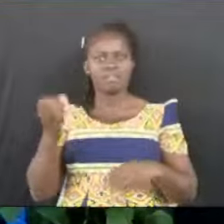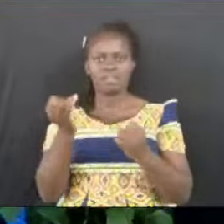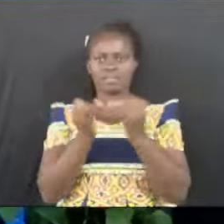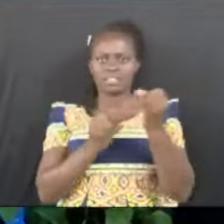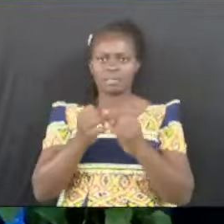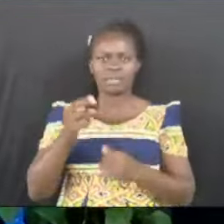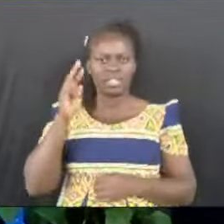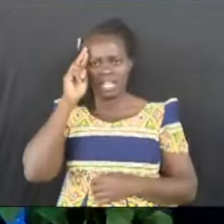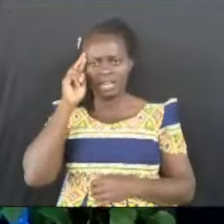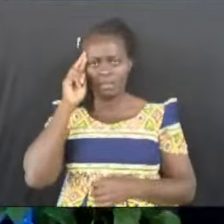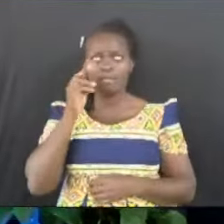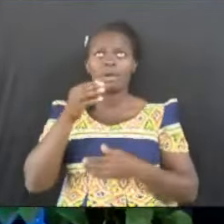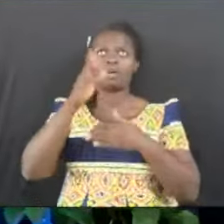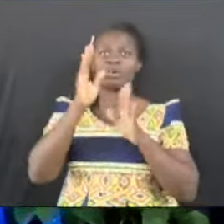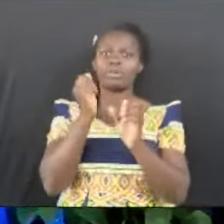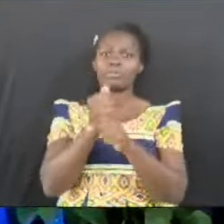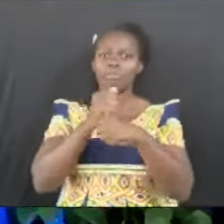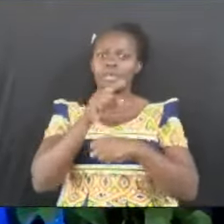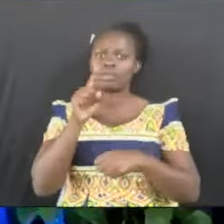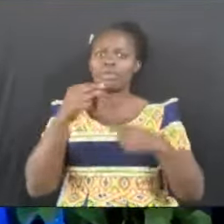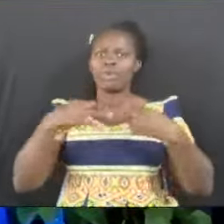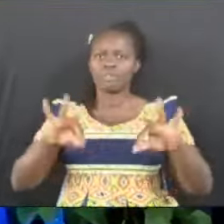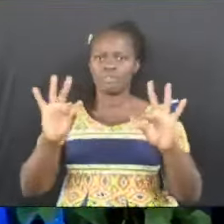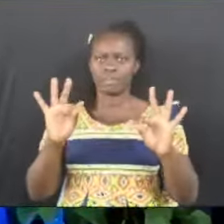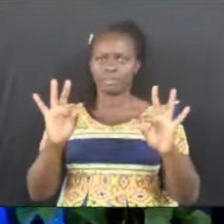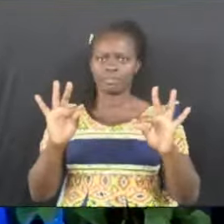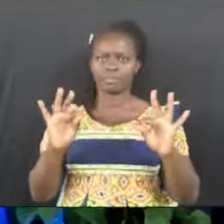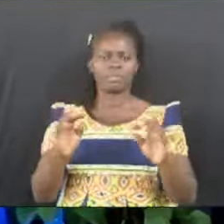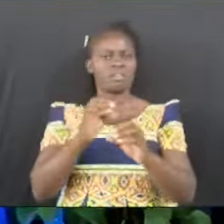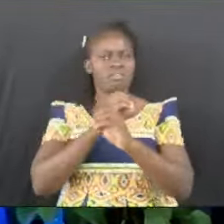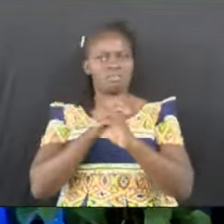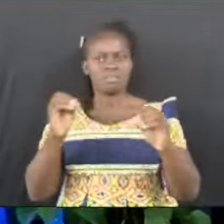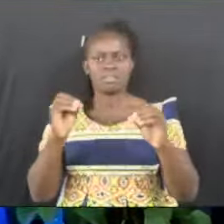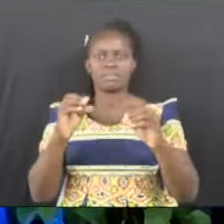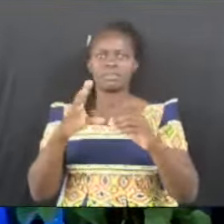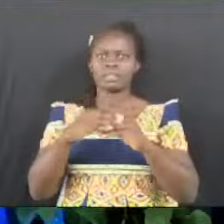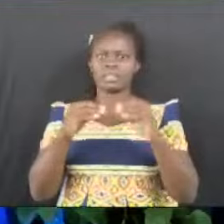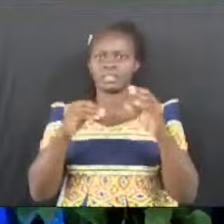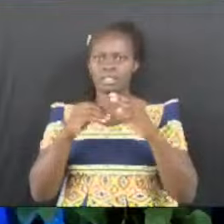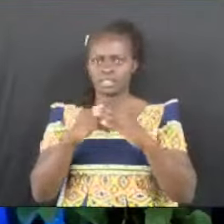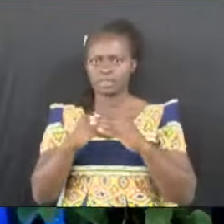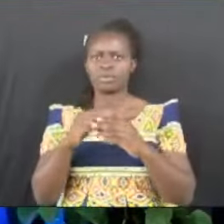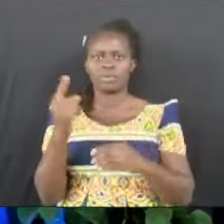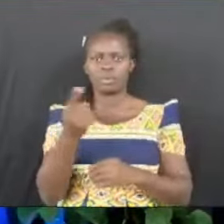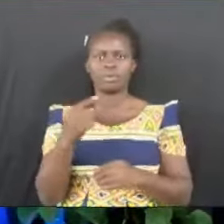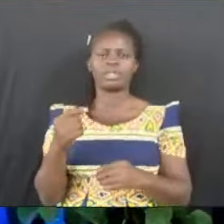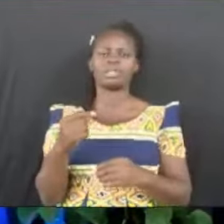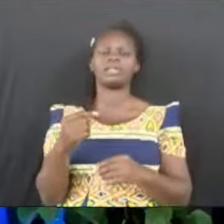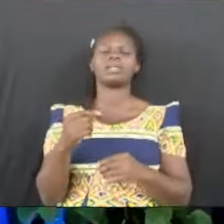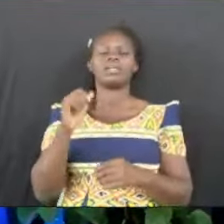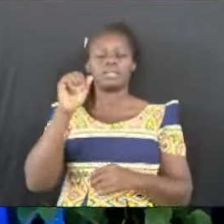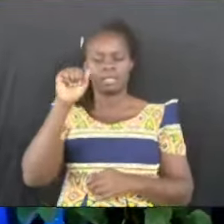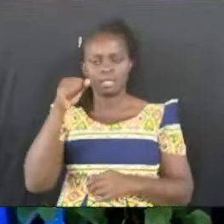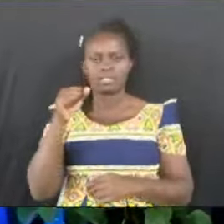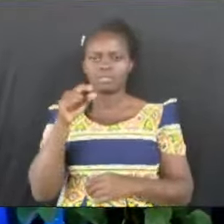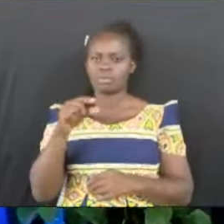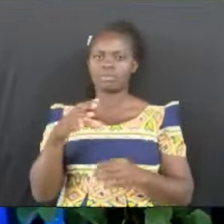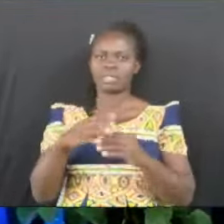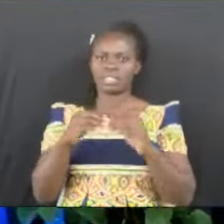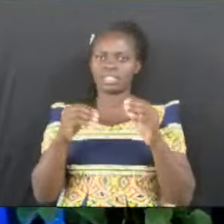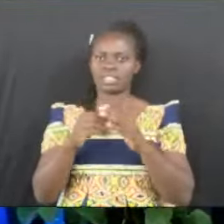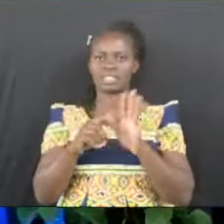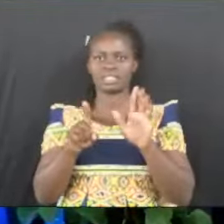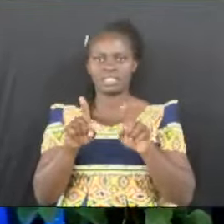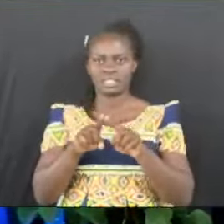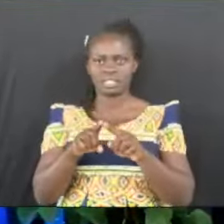us. Not just creation in God's image, yes. Human dignity, yes. But also